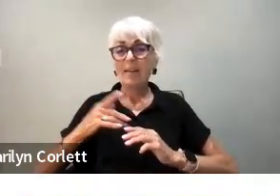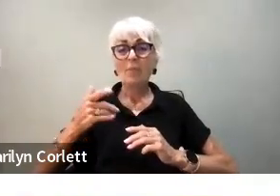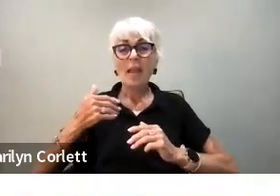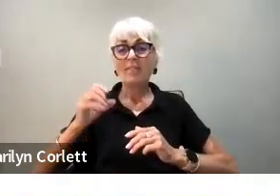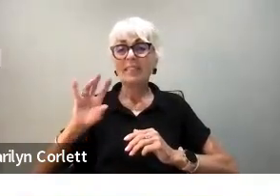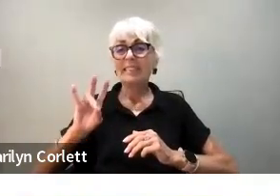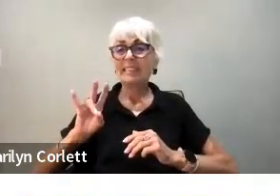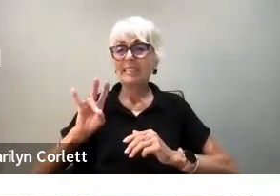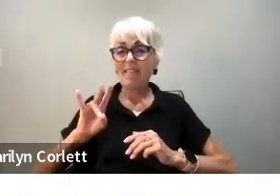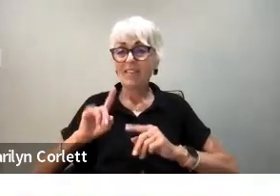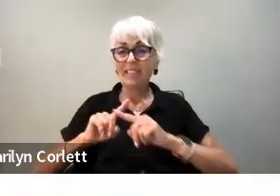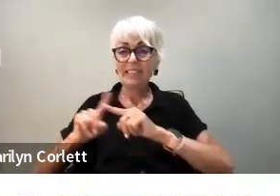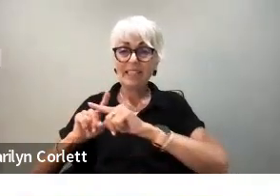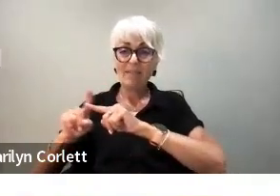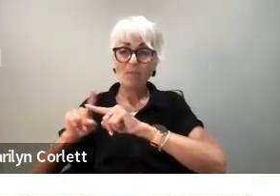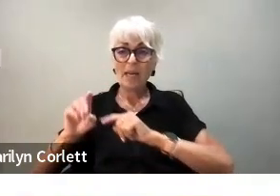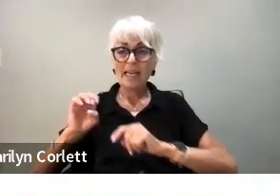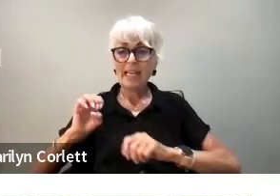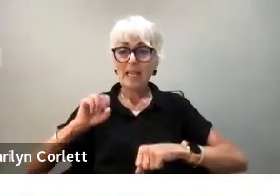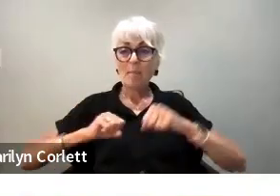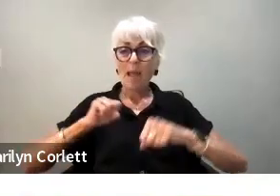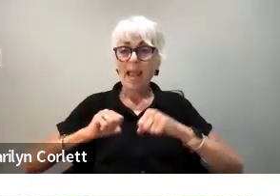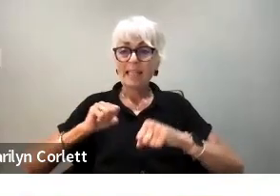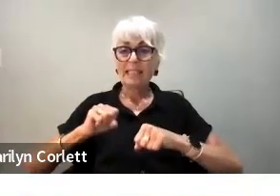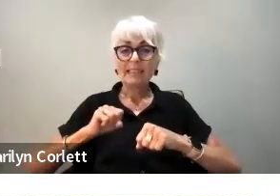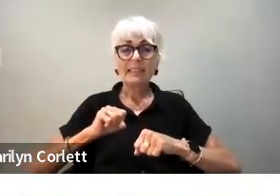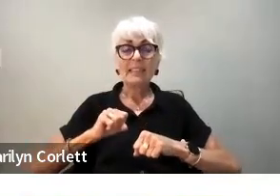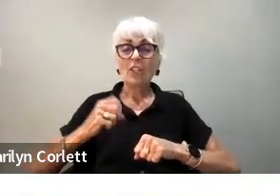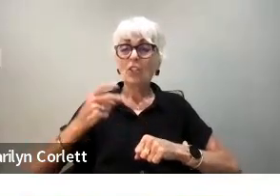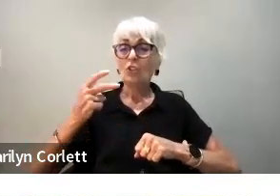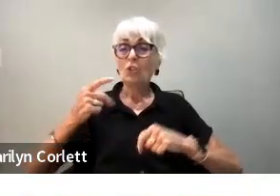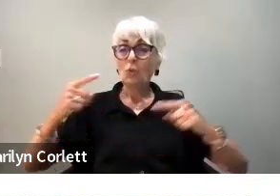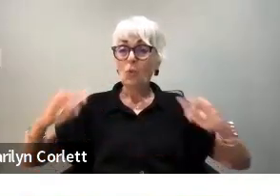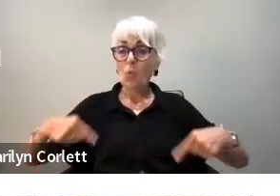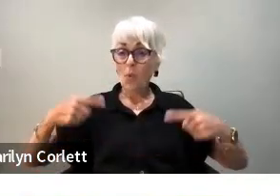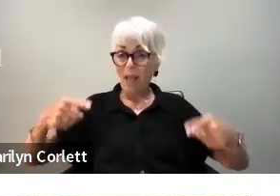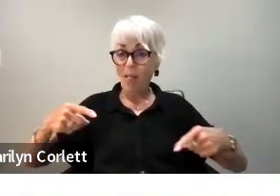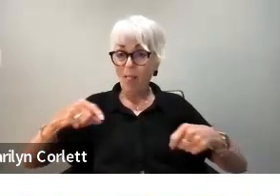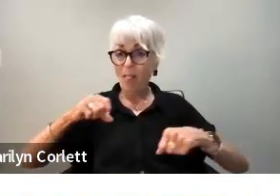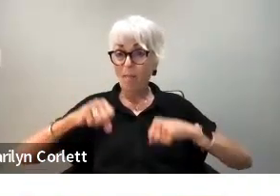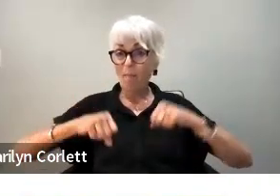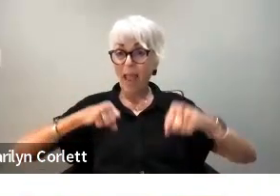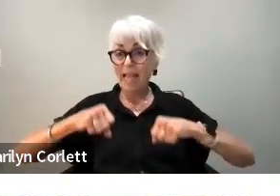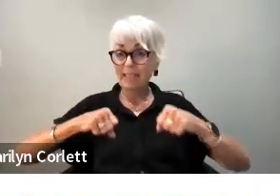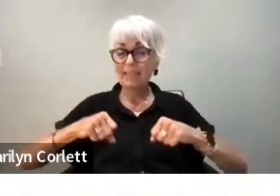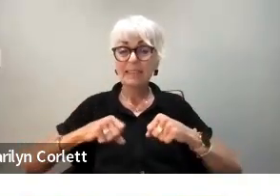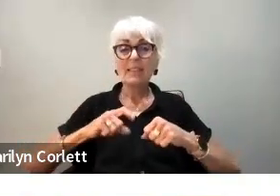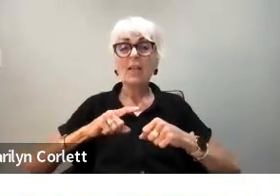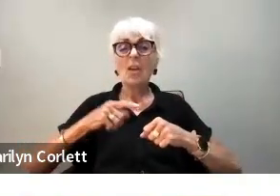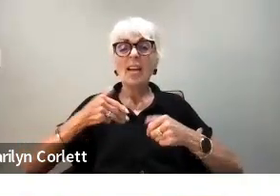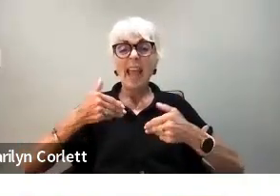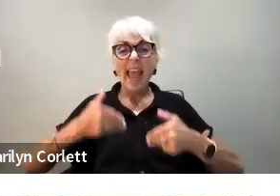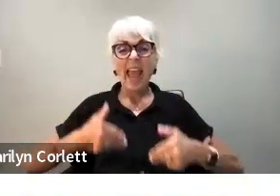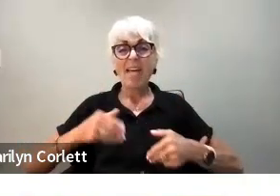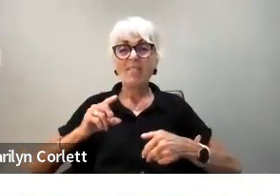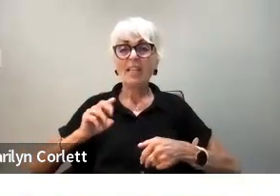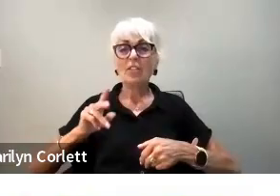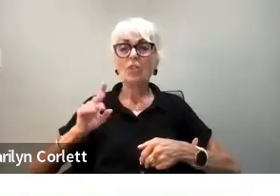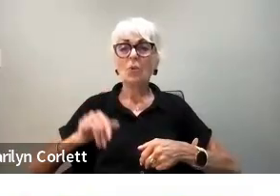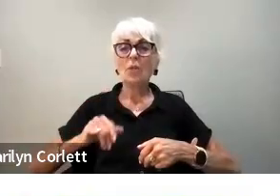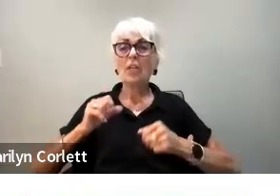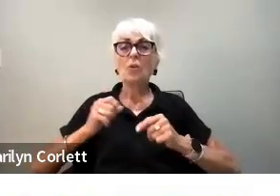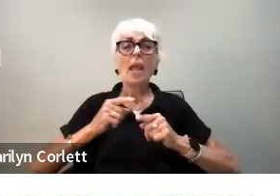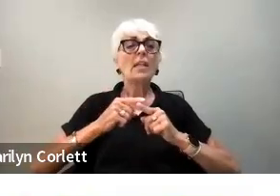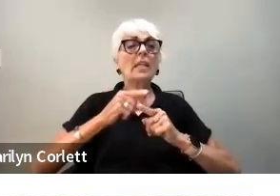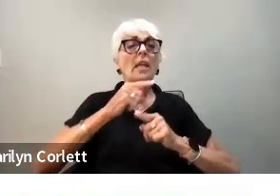e-bikes in our inventory, anywhere from two-wheeled bikes that are, heavy duty so that you can take them